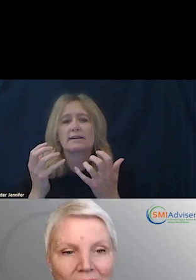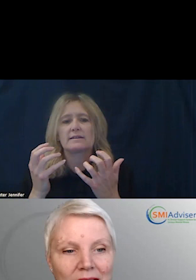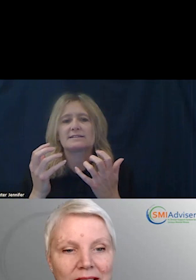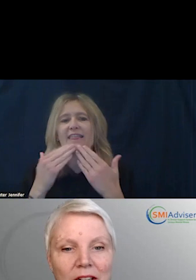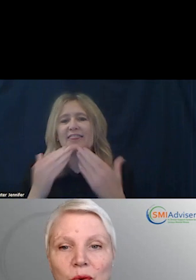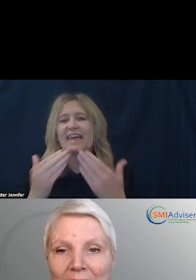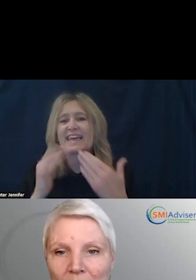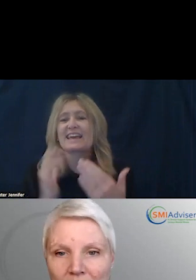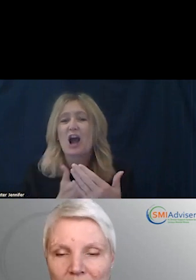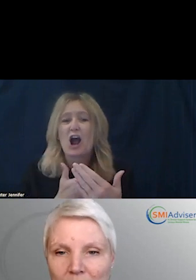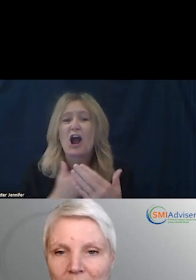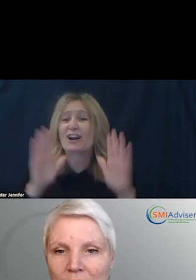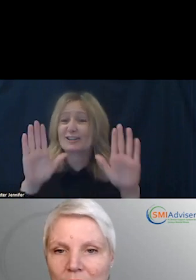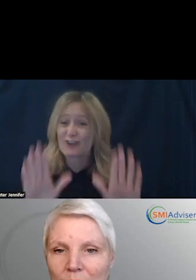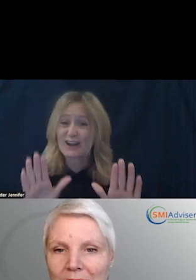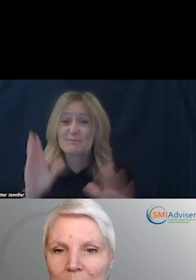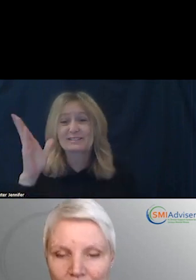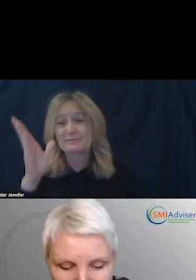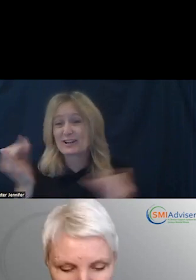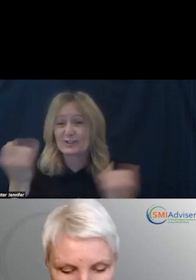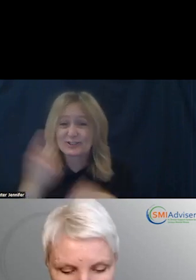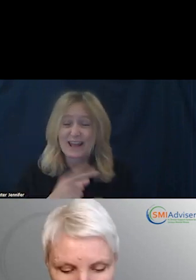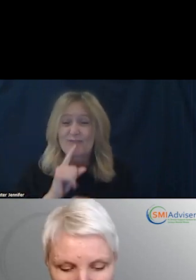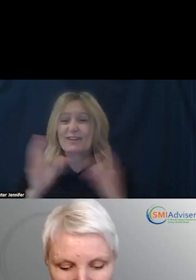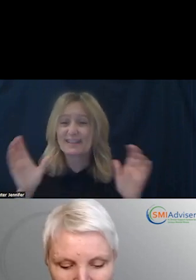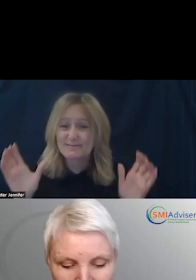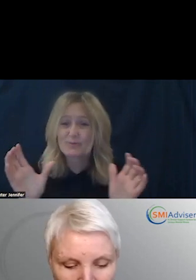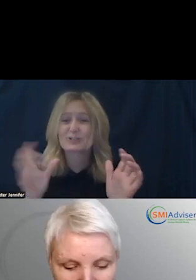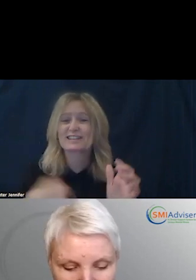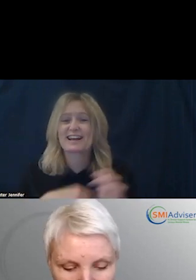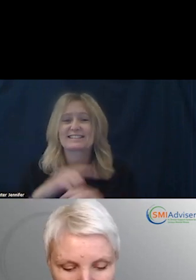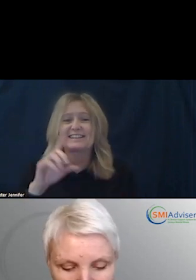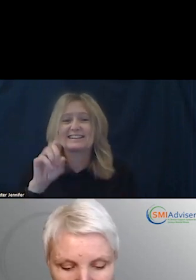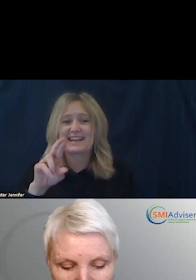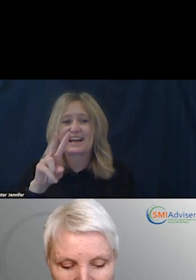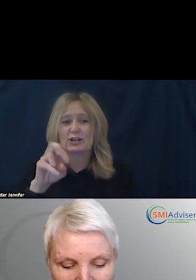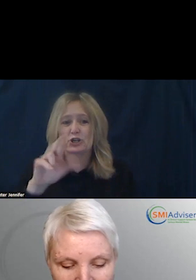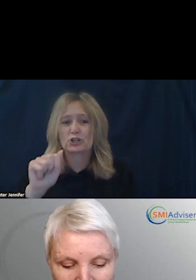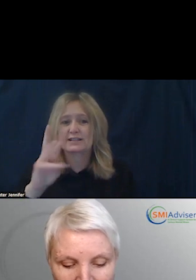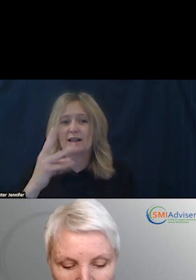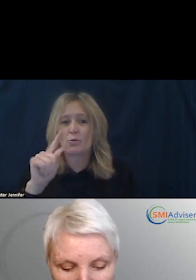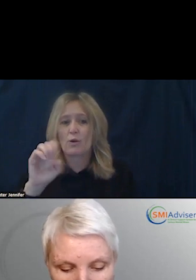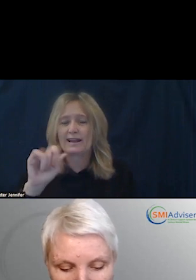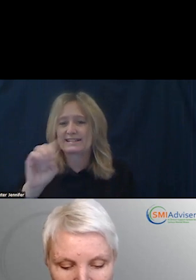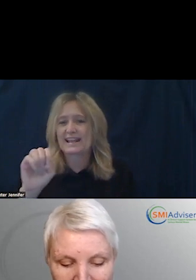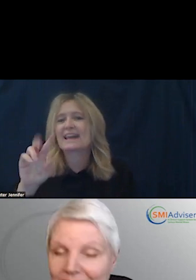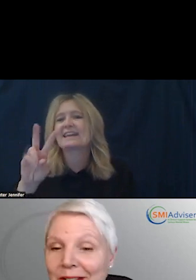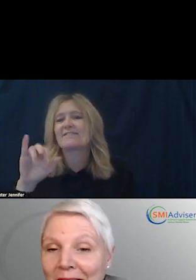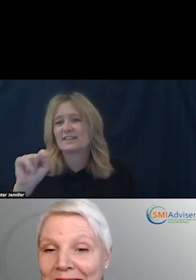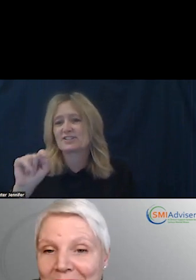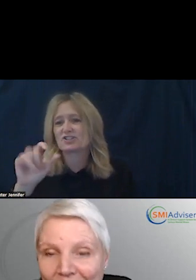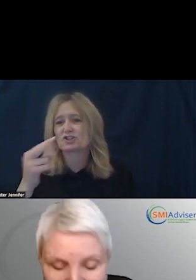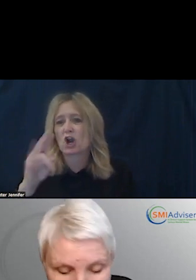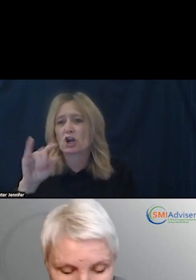thank our incredible speakers who really pushed us today. Dr. Ursula Whiteside, Vincent Chargoloff,